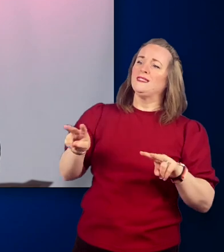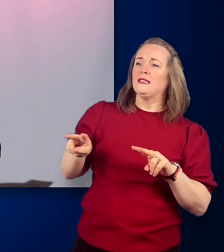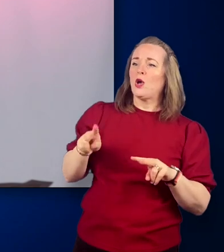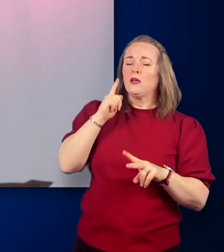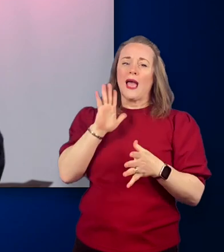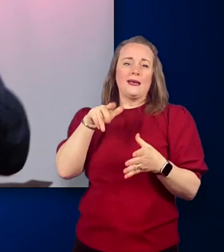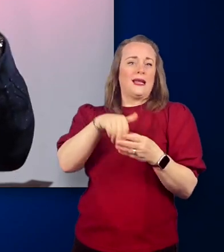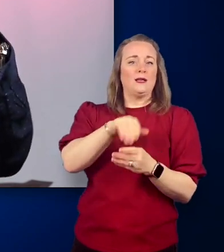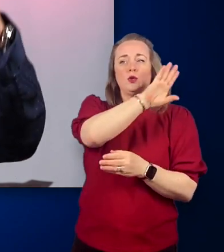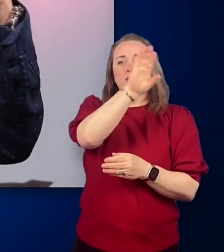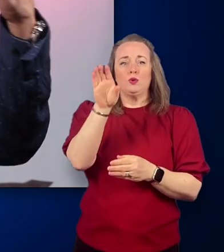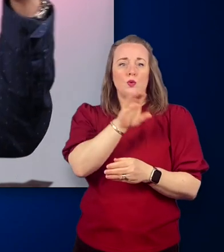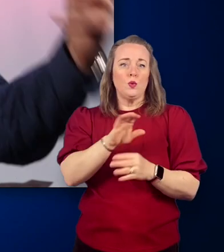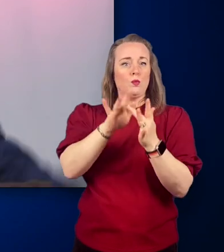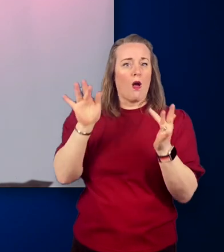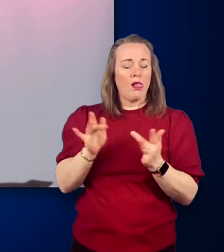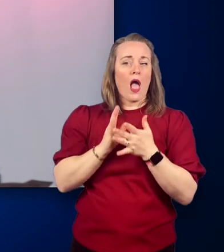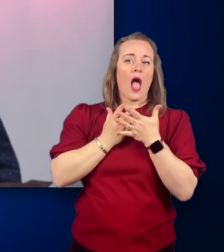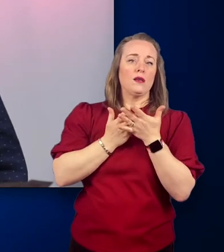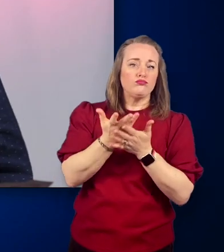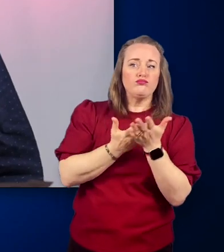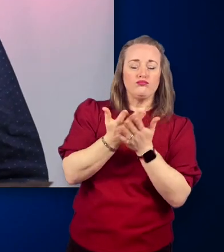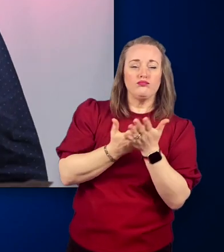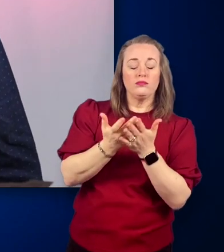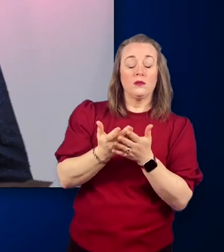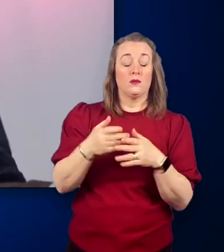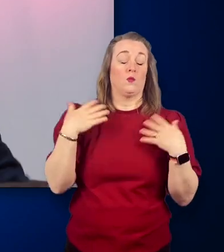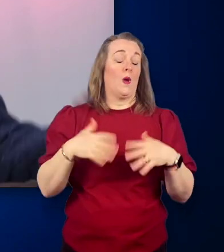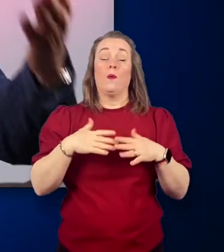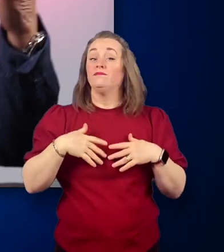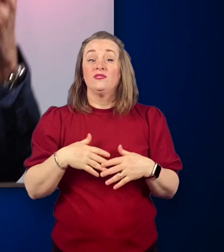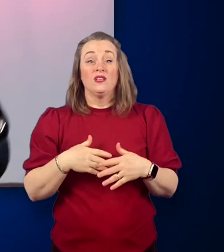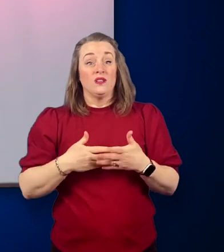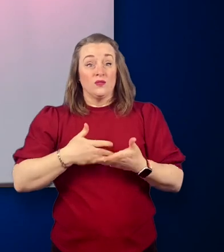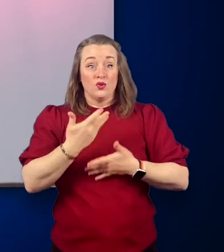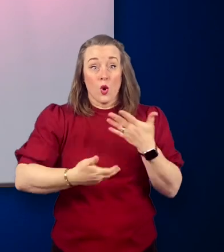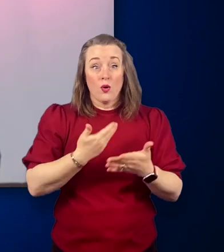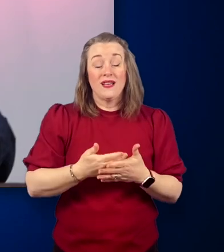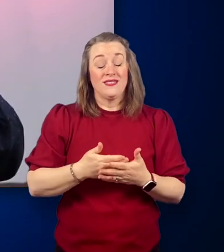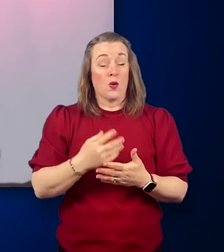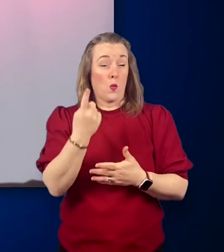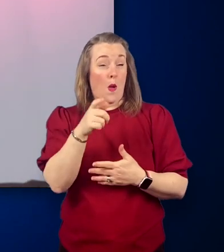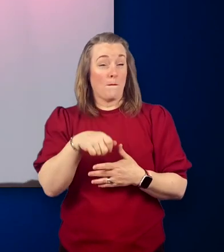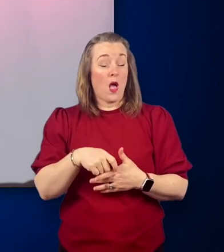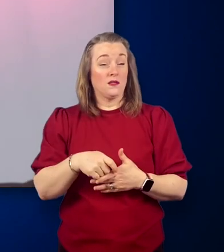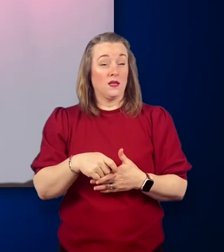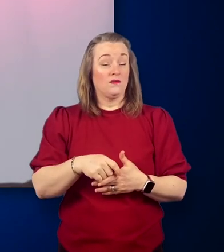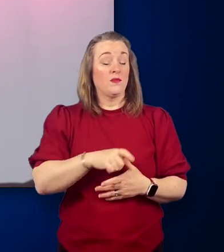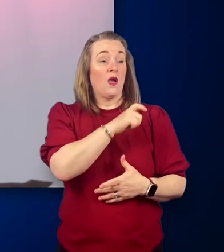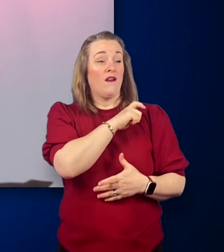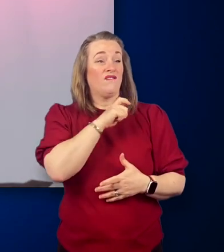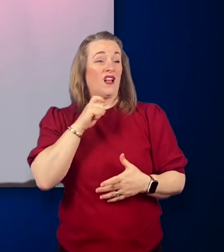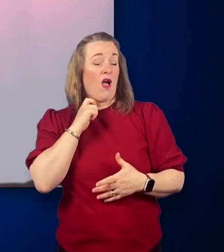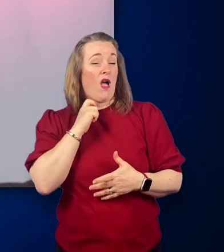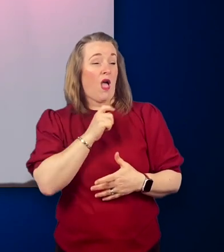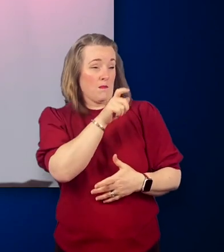online. And the stories, I heard of one story of a vicar who decided to take the risk and just run